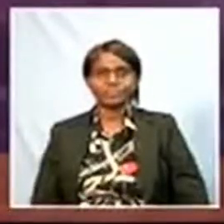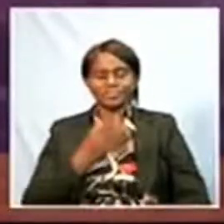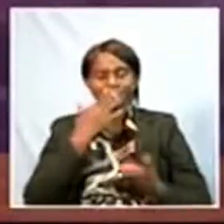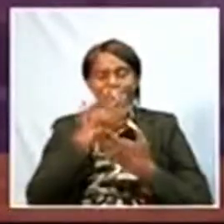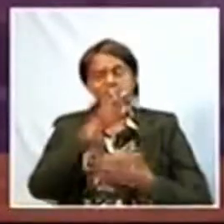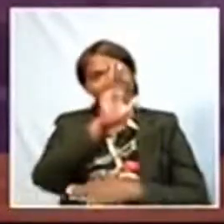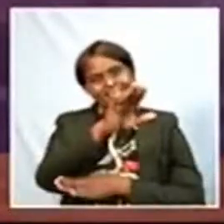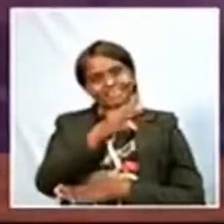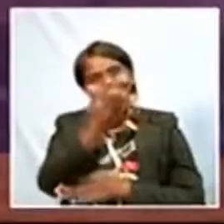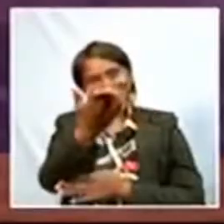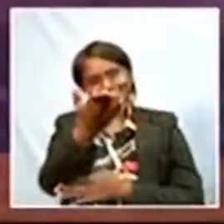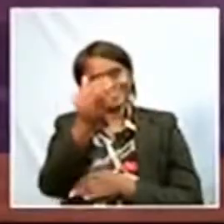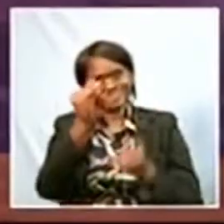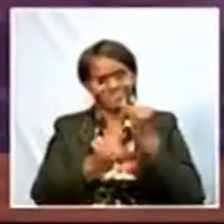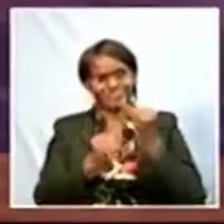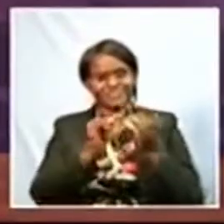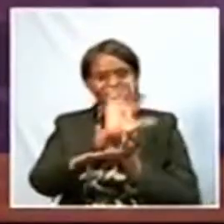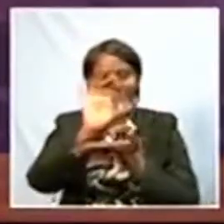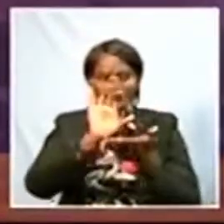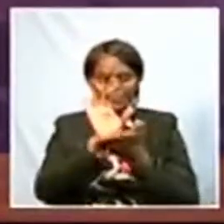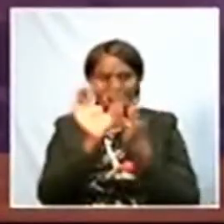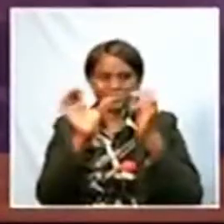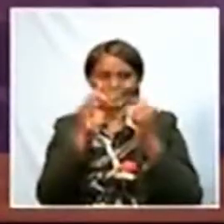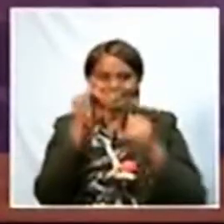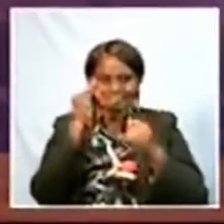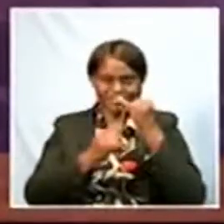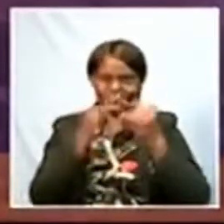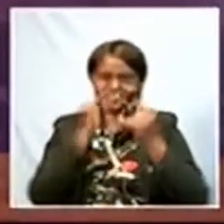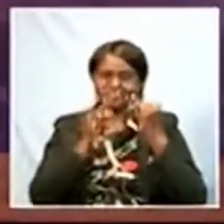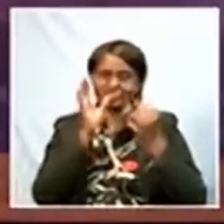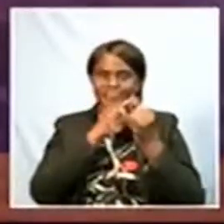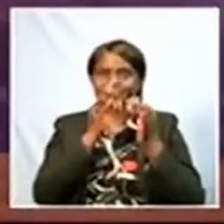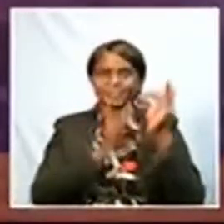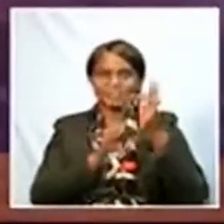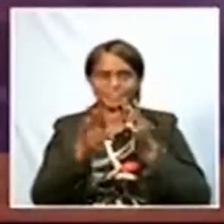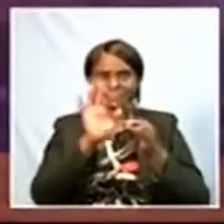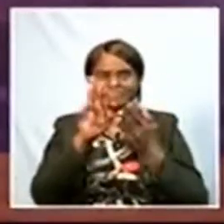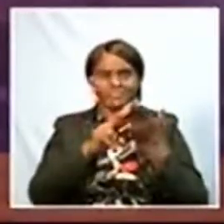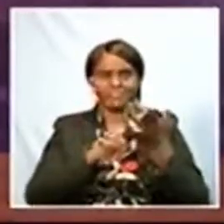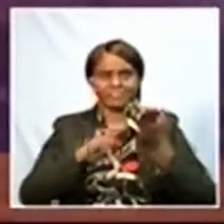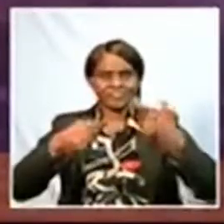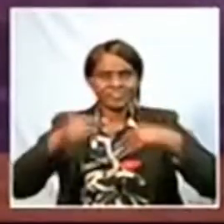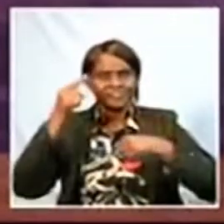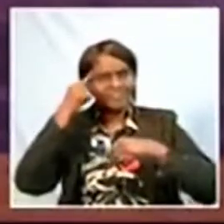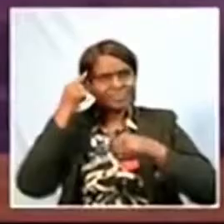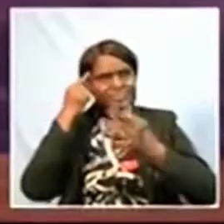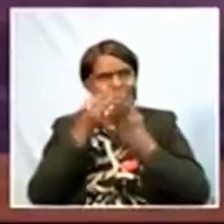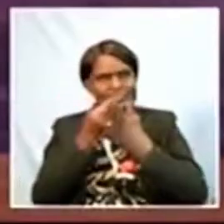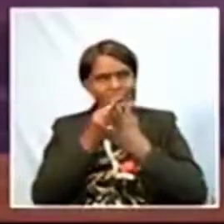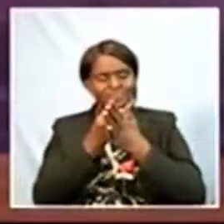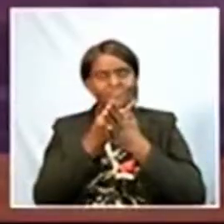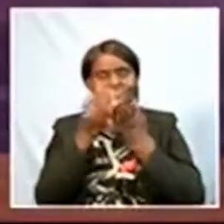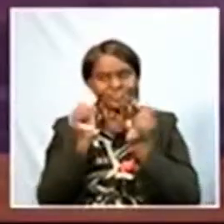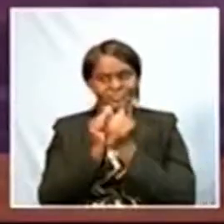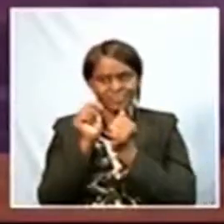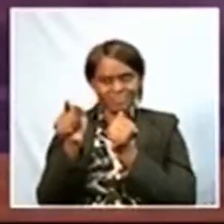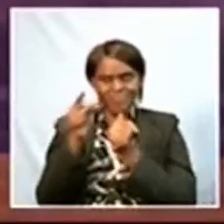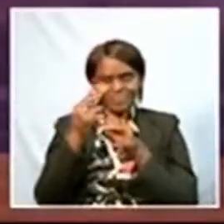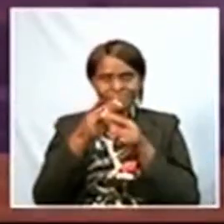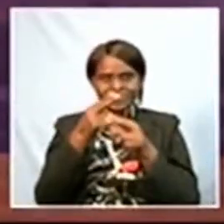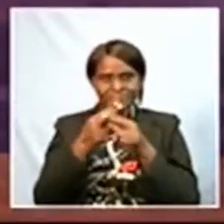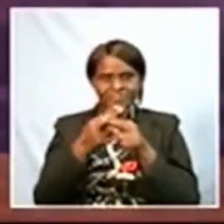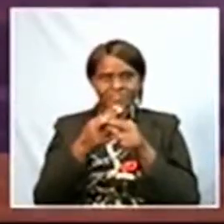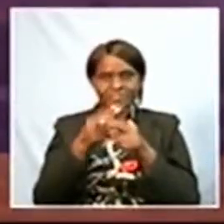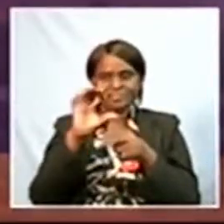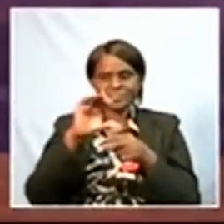Good afternoon. There you have it. CHOMA Municipal Council have just appeared before the Committee on Local Government Accounts, and it was flanked by Ms.